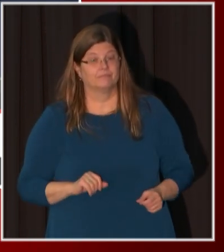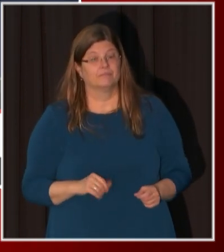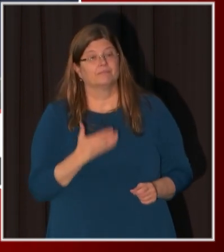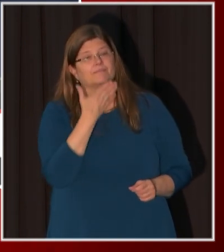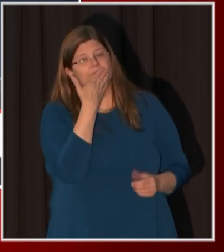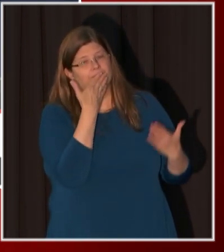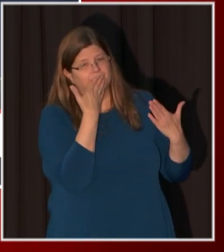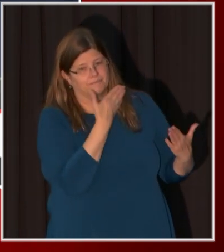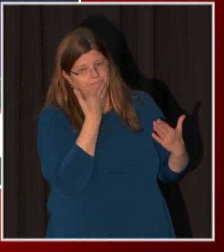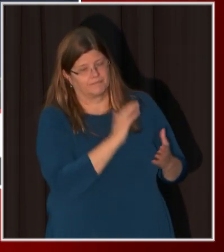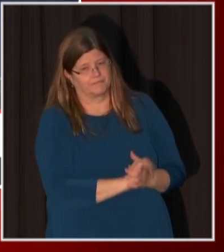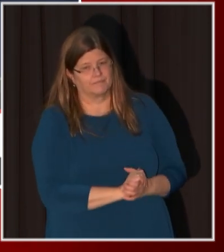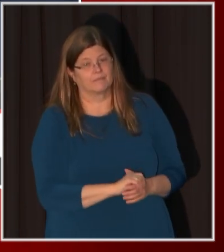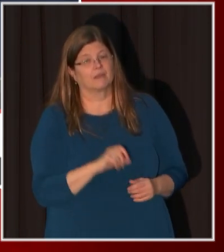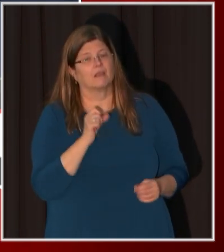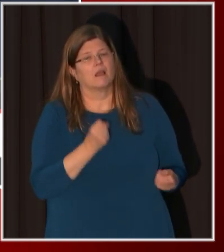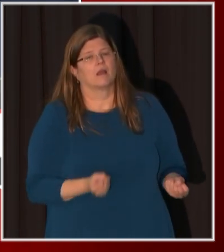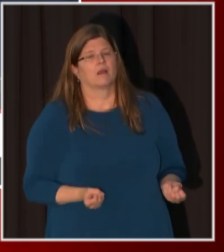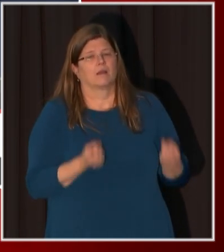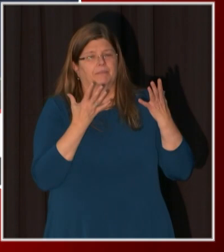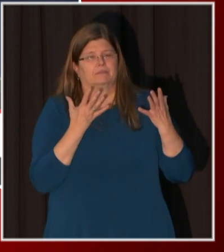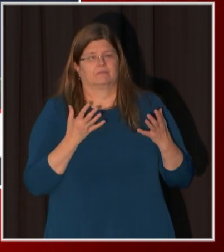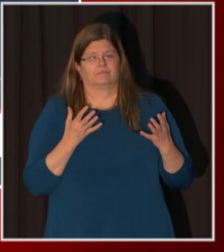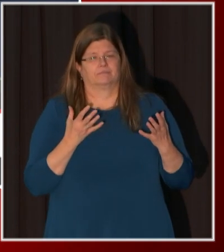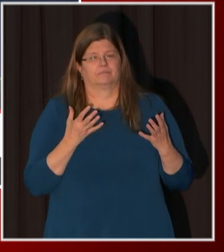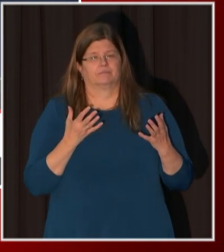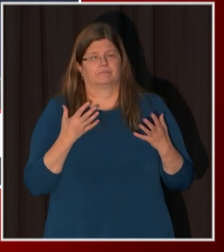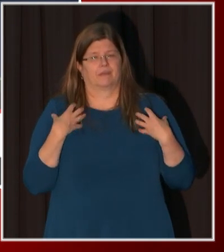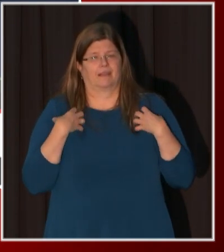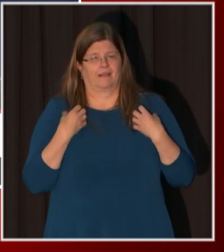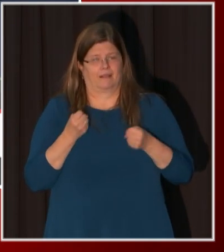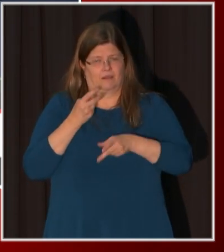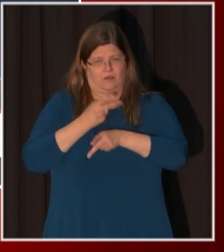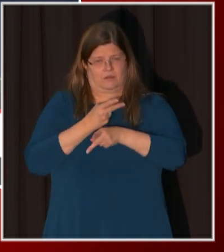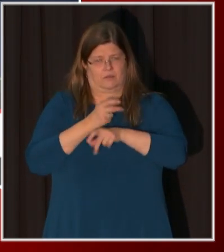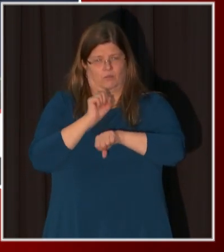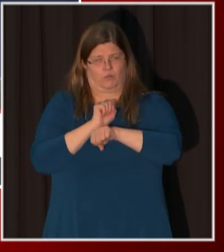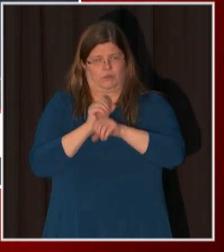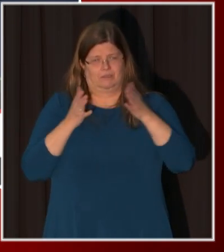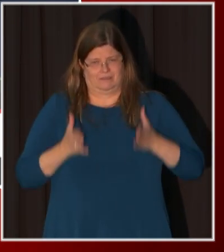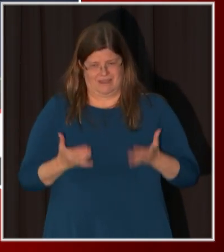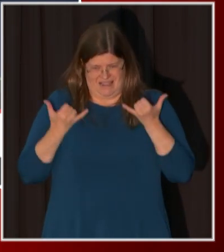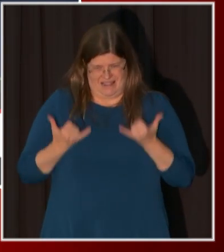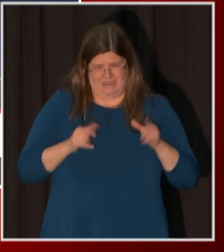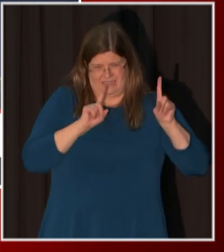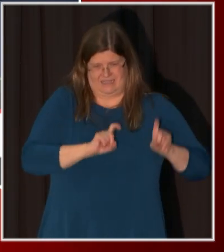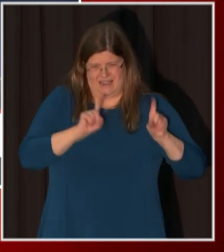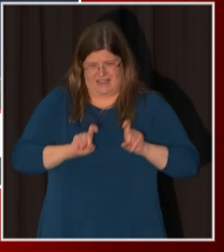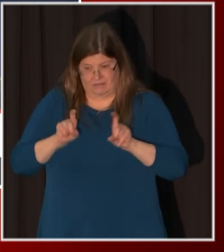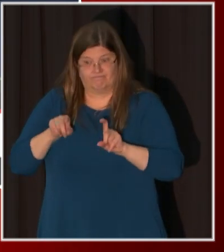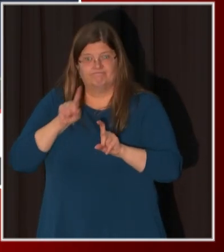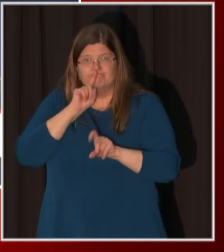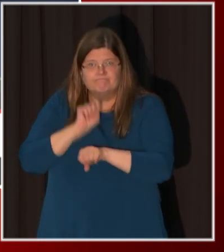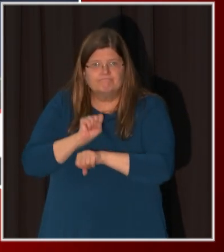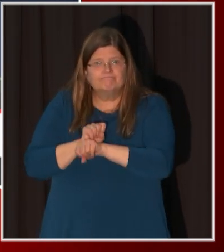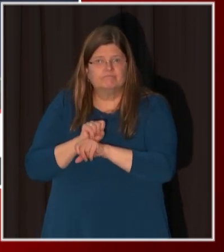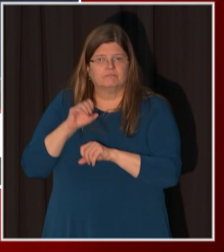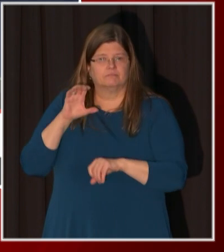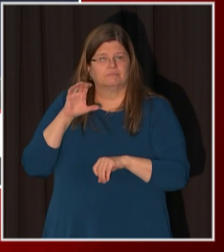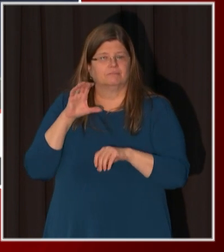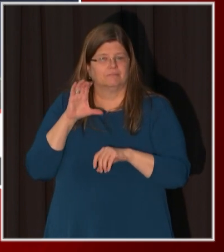is, how many healthcare workers have tested positive for COVID-19? Are any medical facilities short-staffed due to the number of